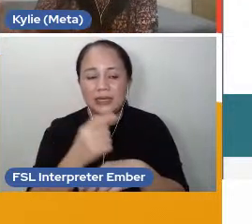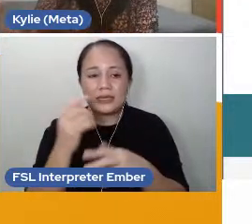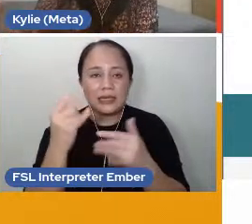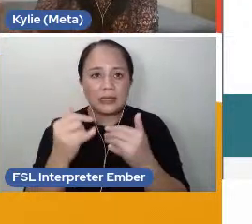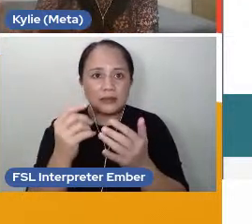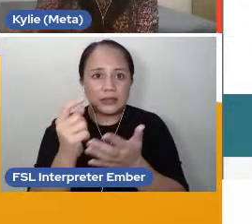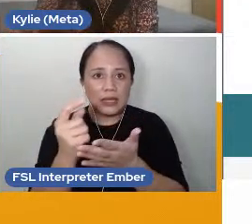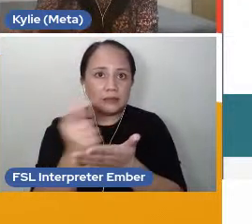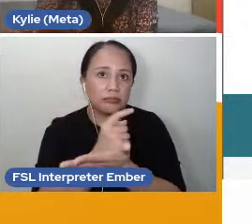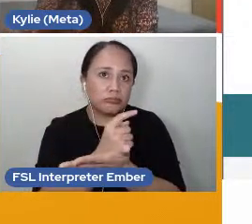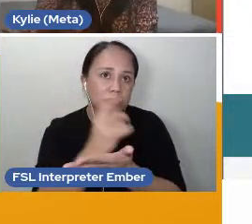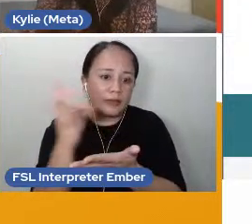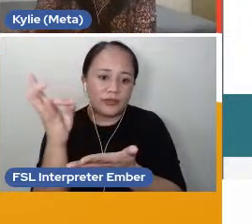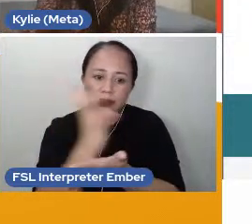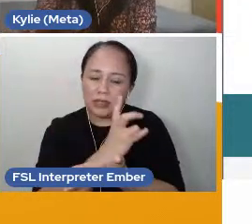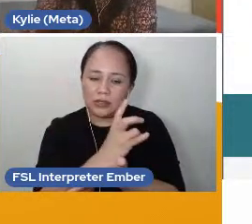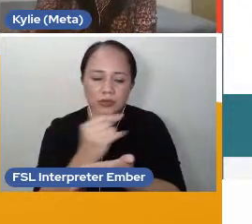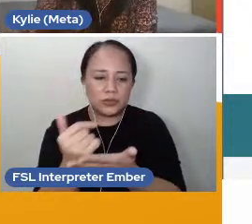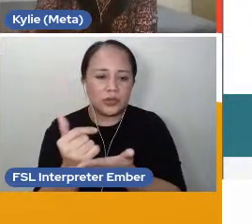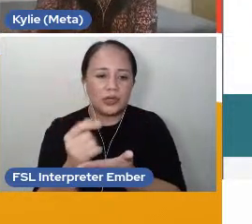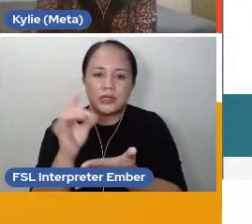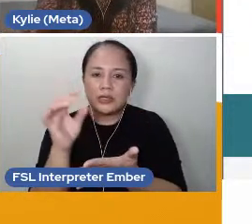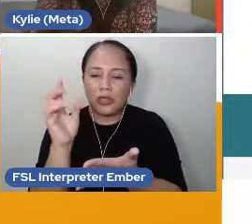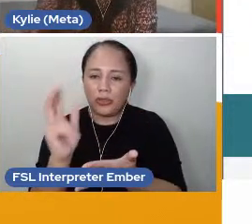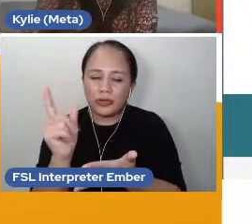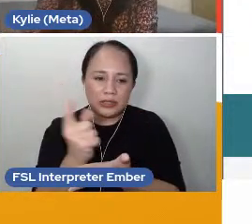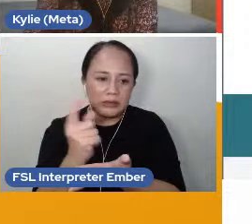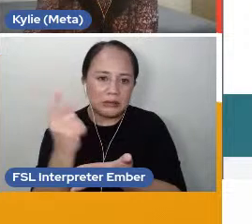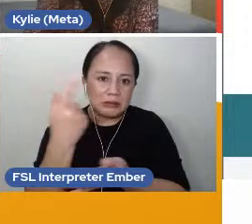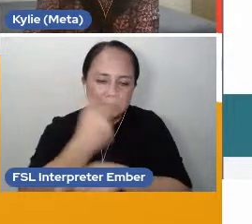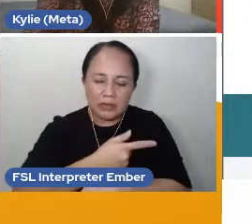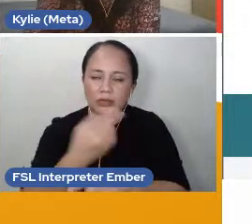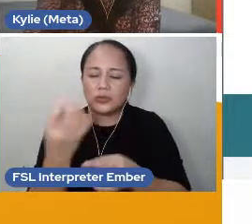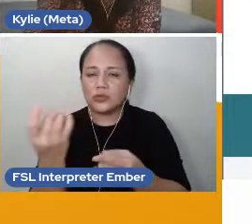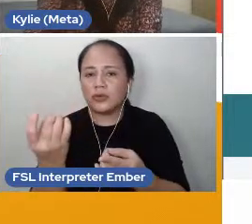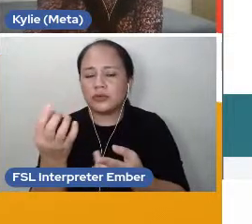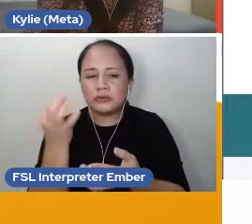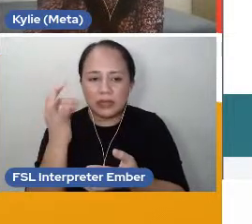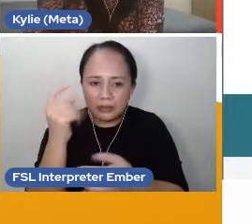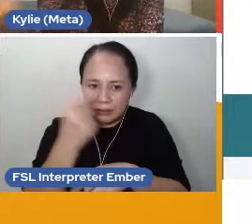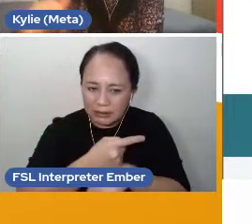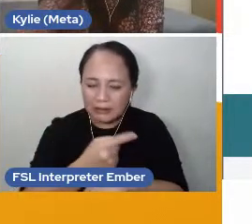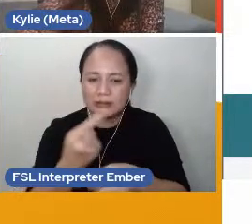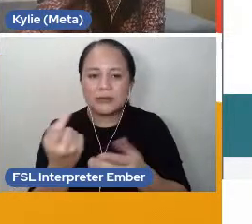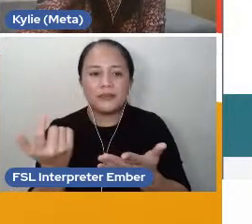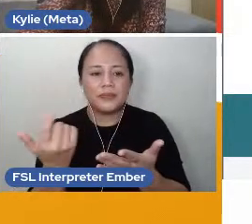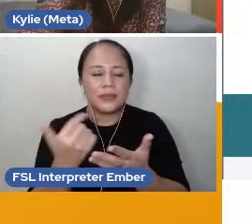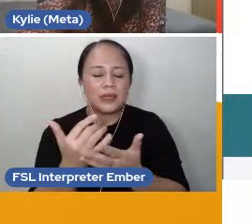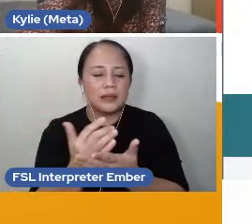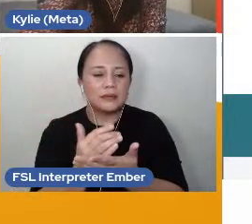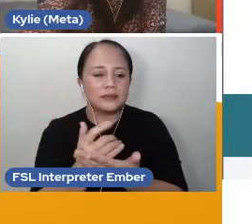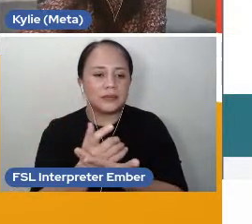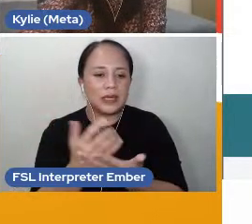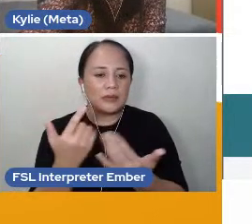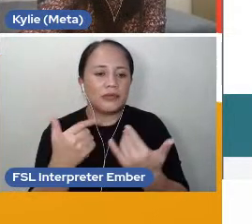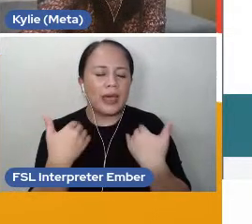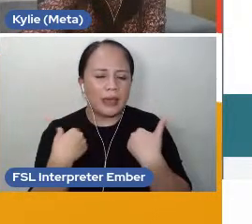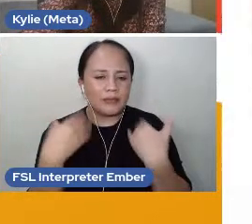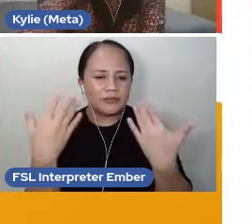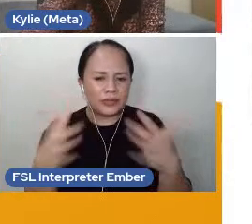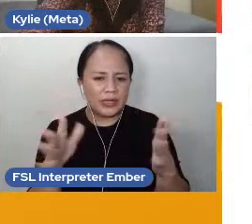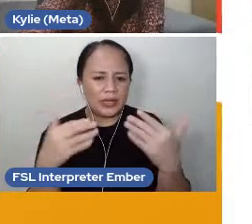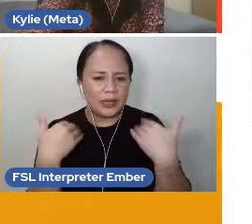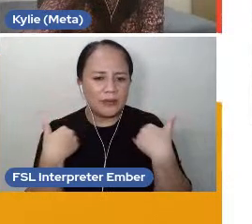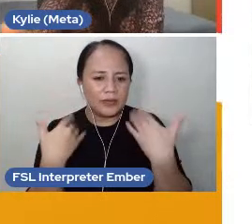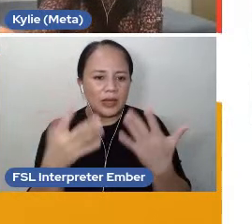days, the last 30 days, the last 90 days, and all dates. And so I've